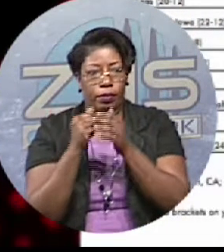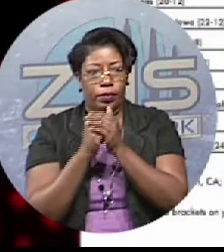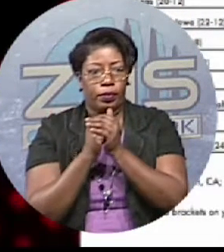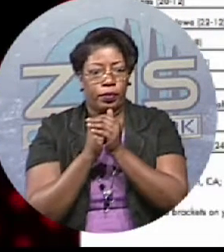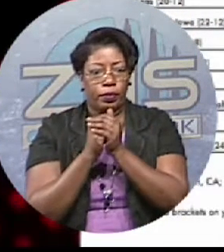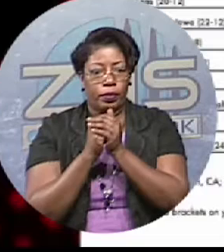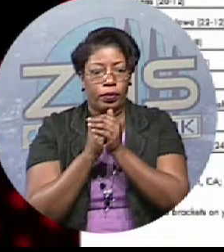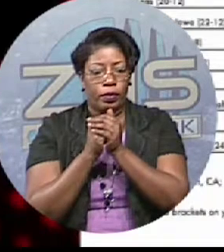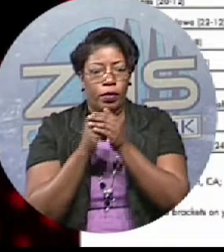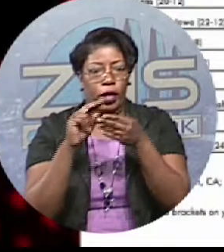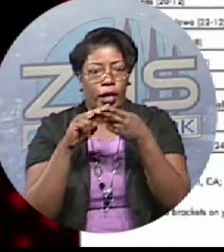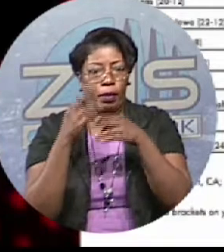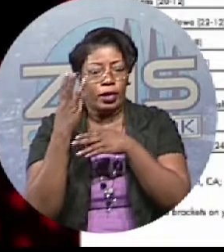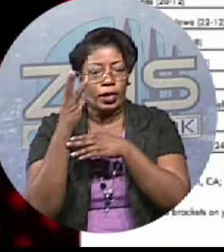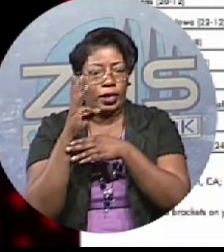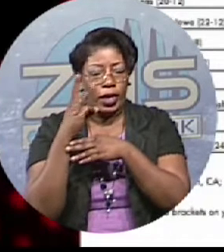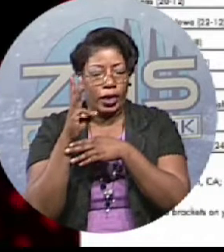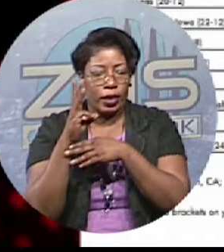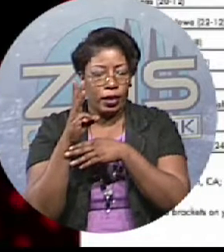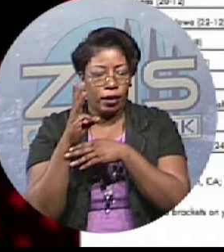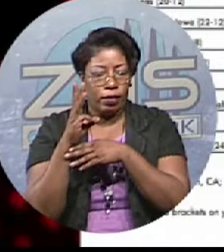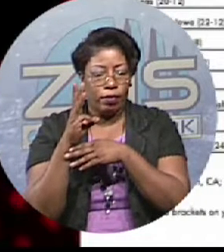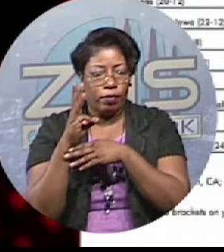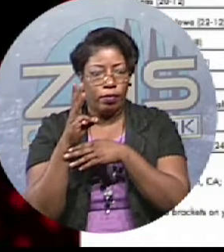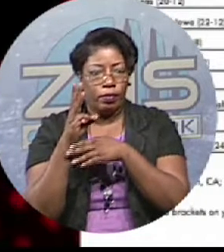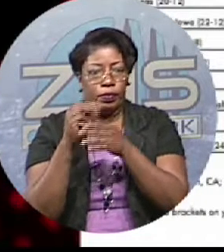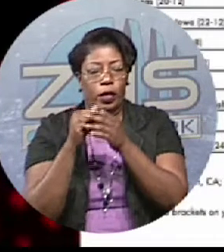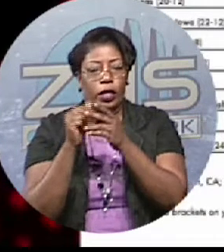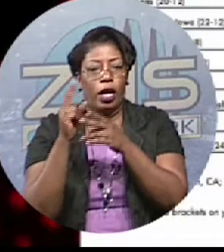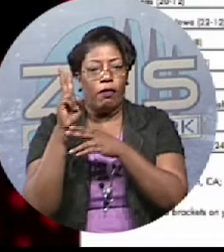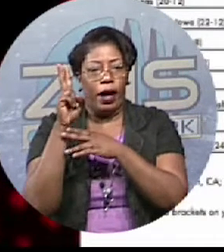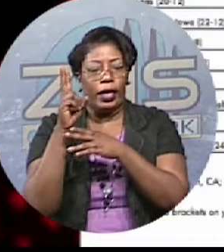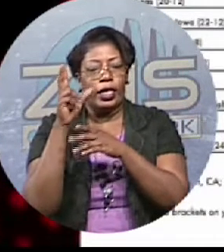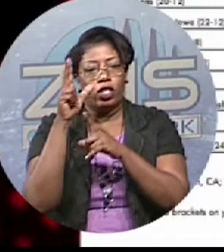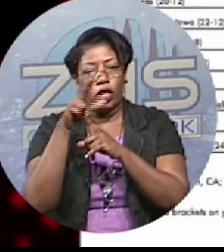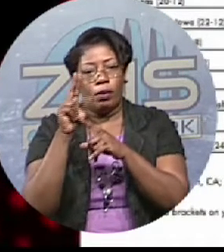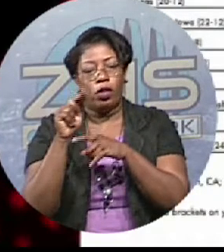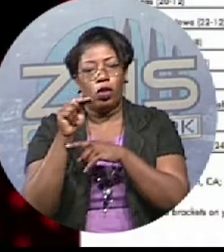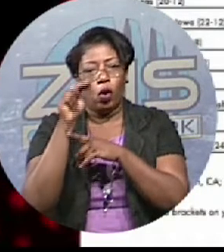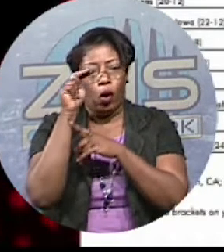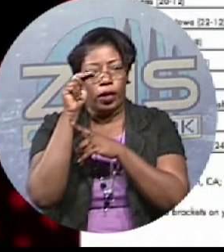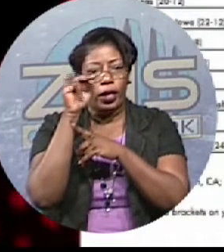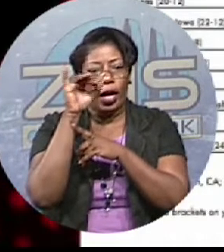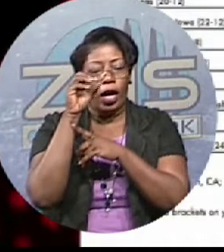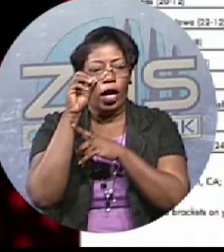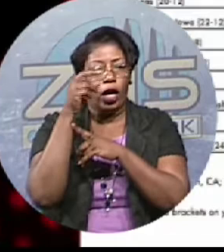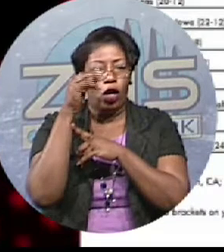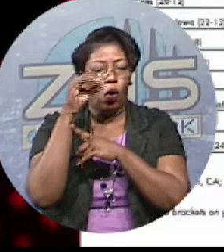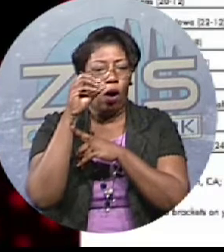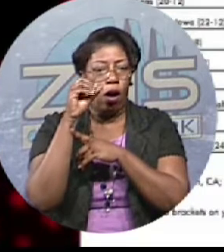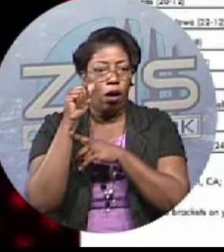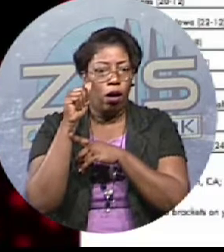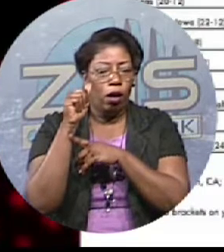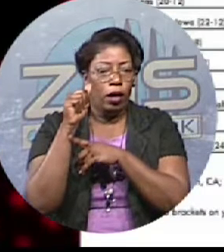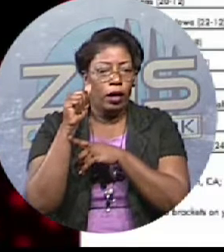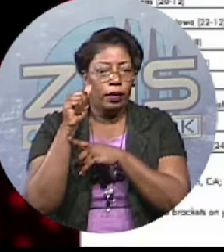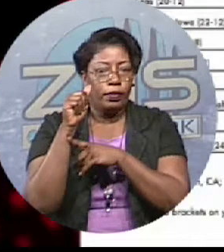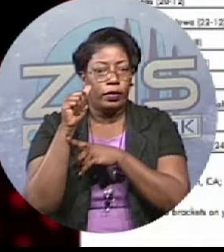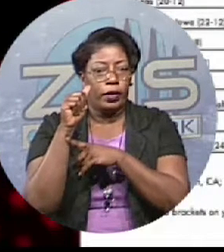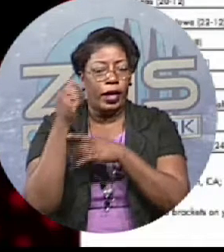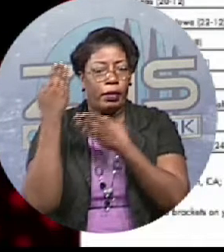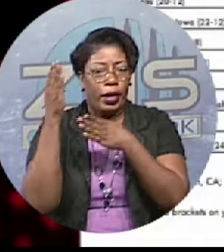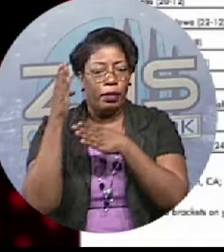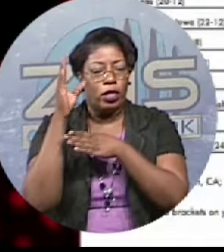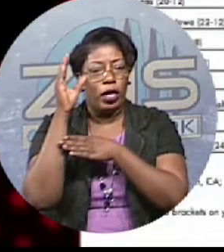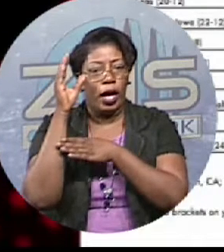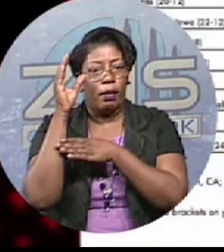and the #6 Texas Longhorns drew up Missouri Valley champs Northern Iowa. The #3 Texas A&M have Bahamian